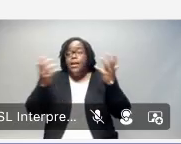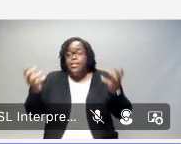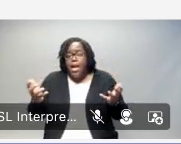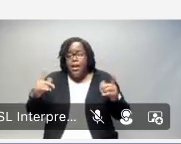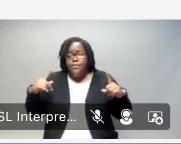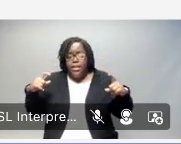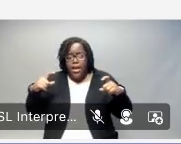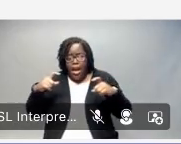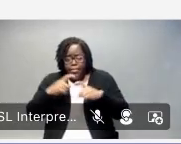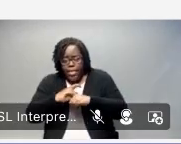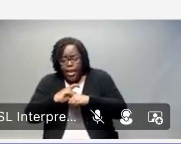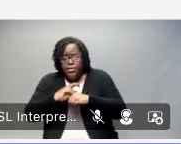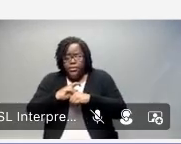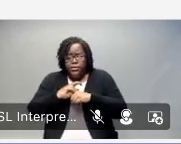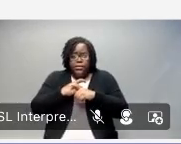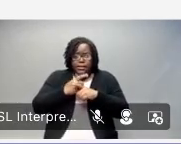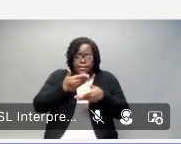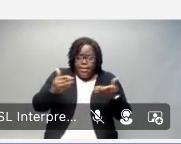complexity around